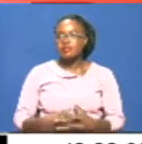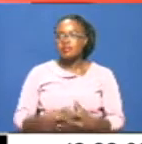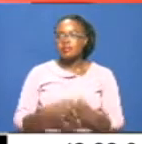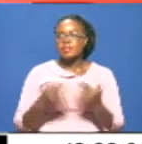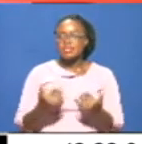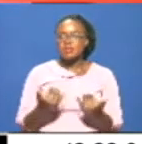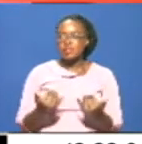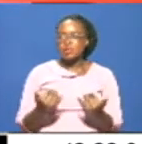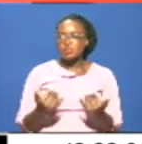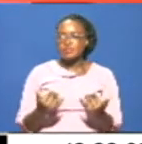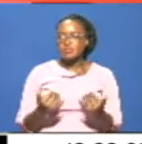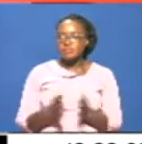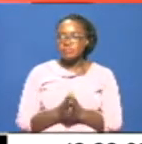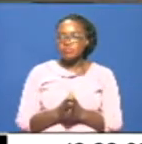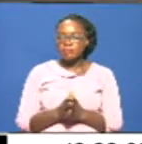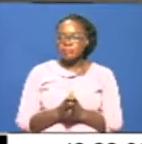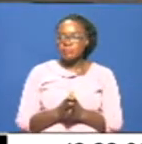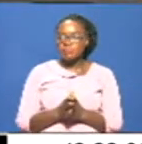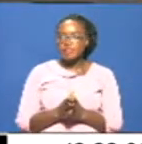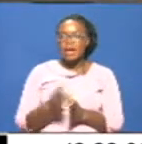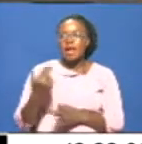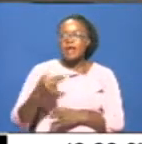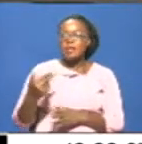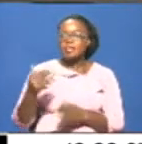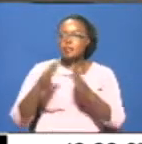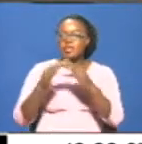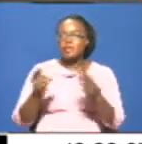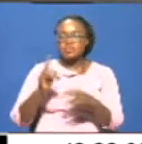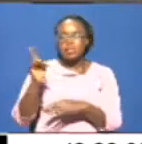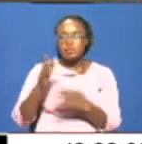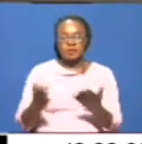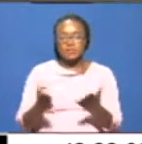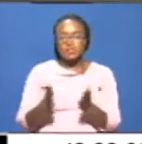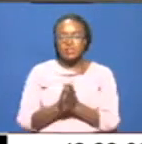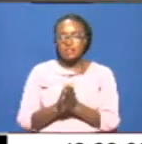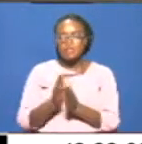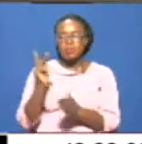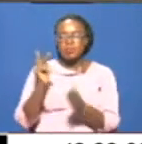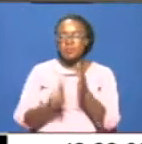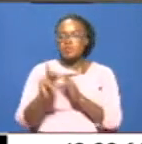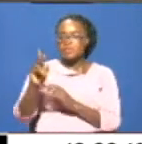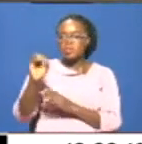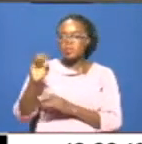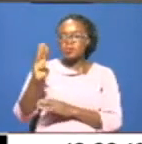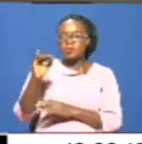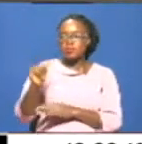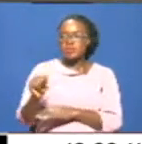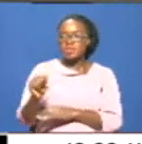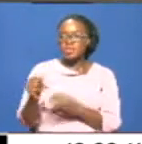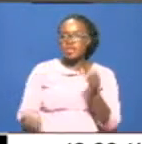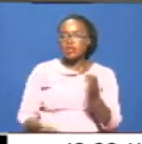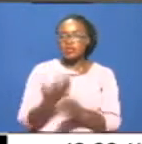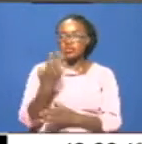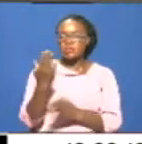moja kwa moja tunaelekea Arambe House hapa Nairobi, ambapo waziri Professor Margaret Kobia anazungumza. Kumbuka wanazindua mpango